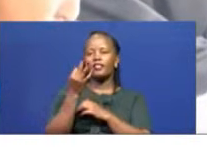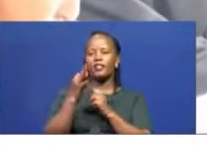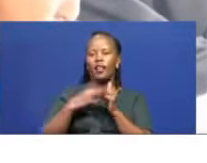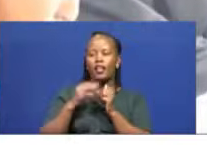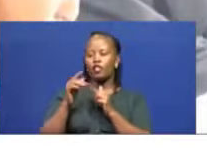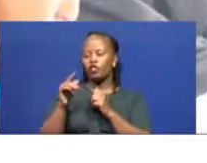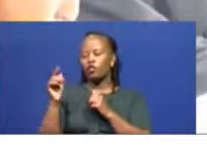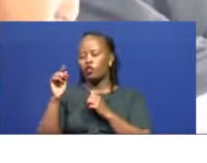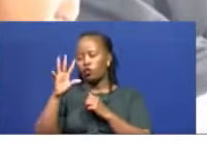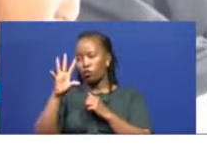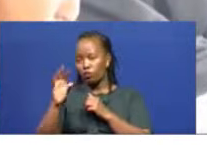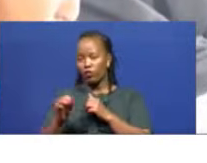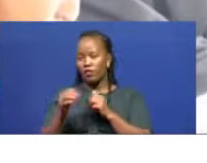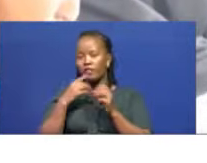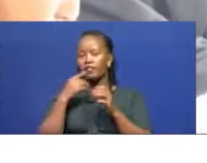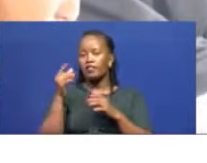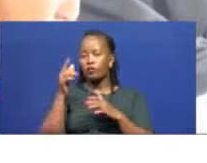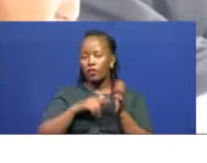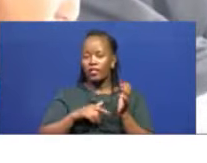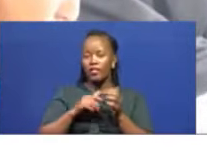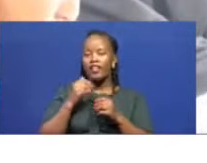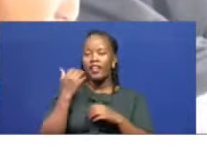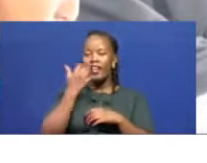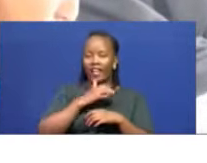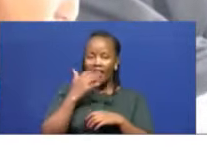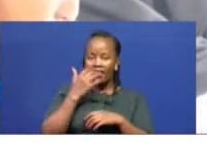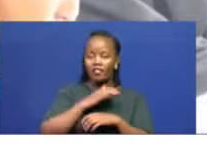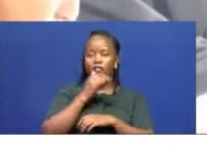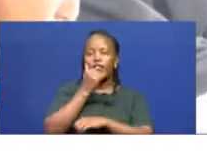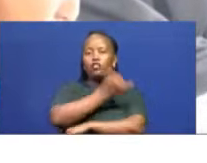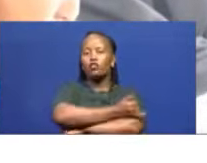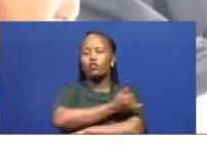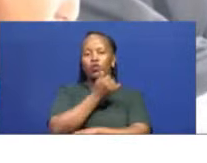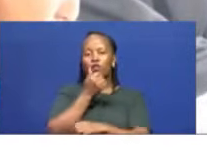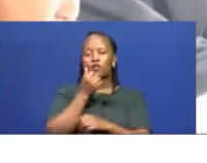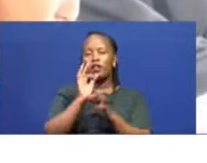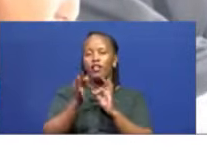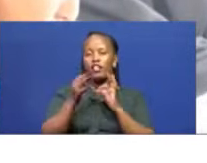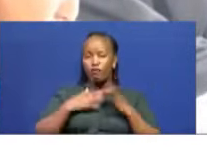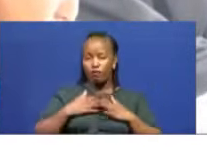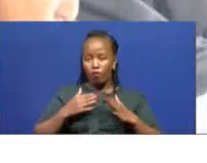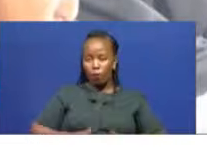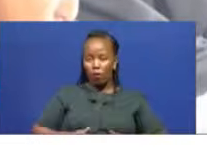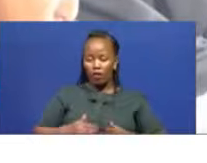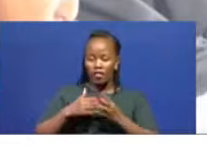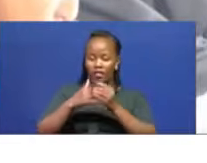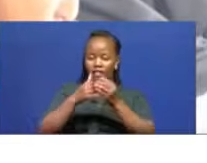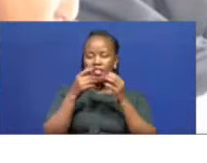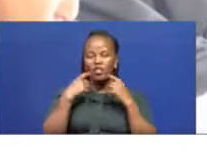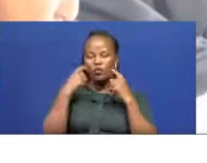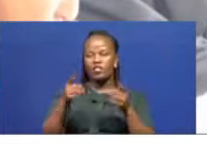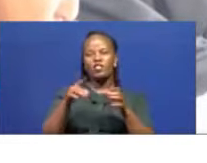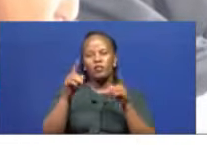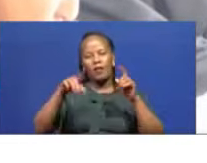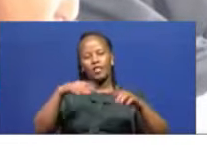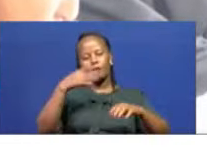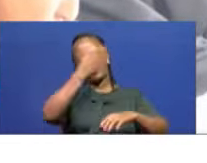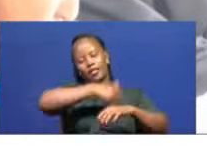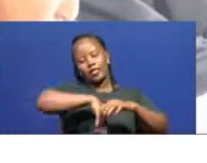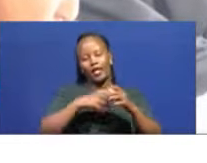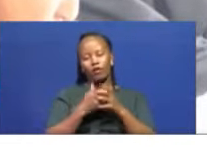H.E. Gachagua, being a part of the body that leads to sin, should be cut off. These utterances he